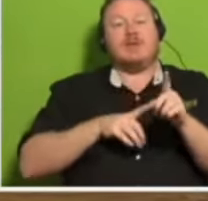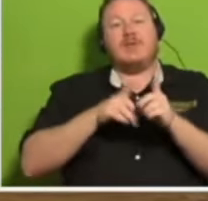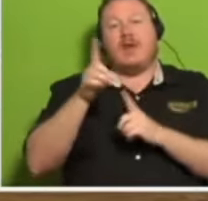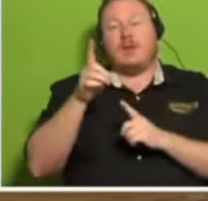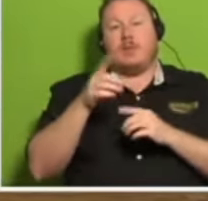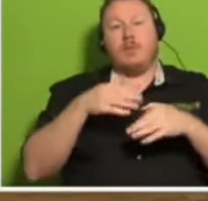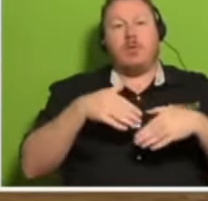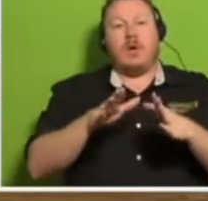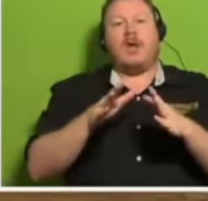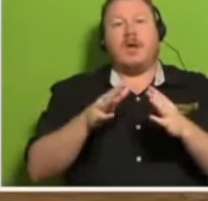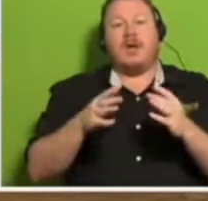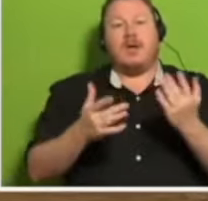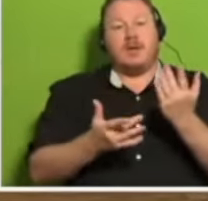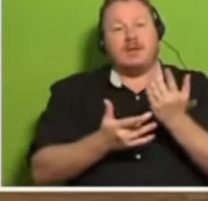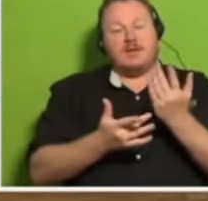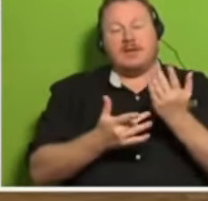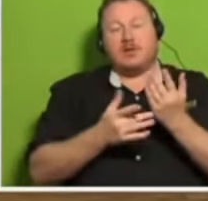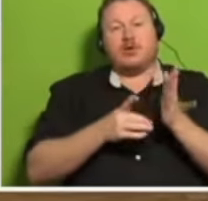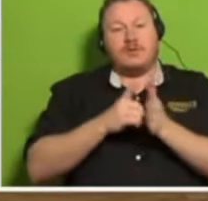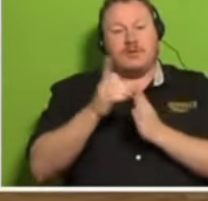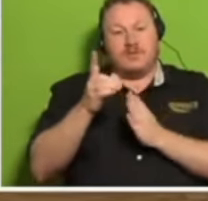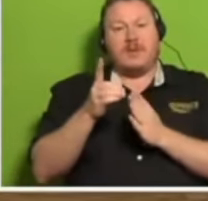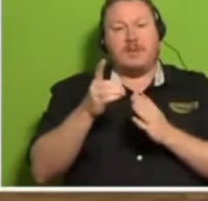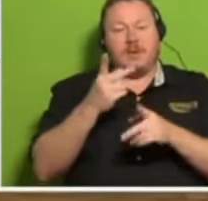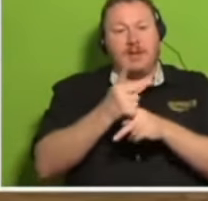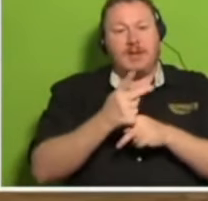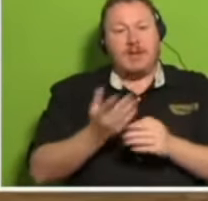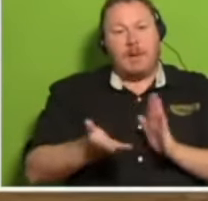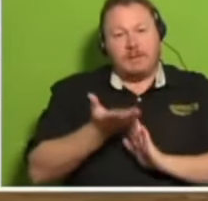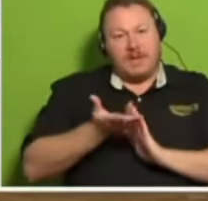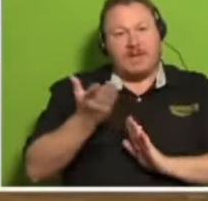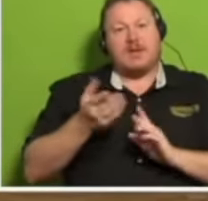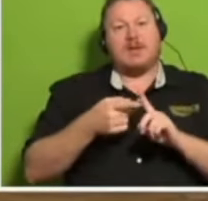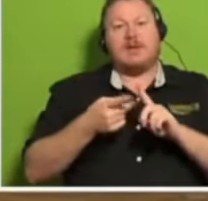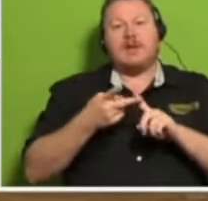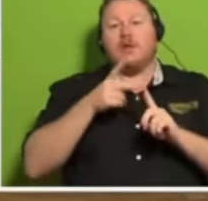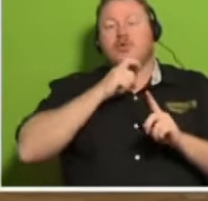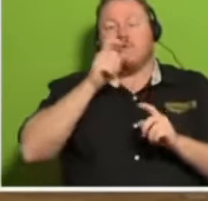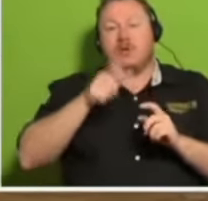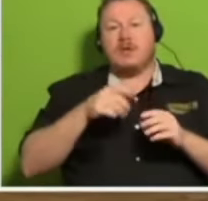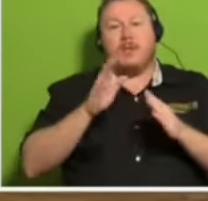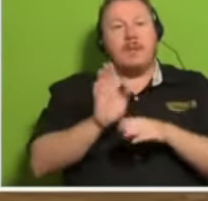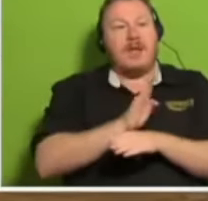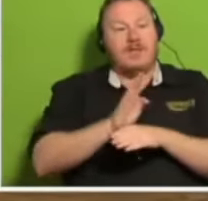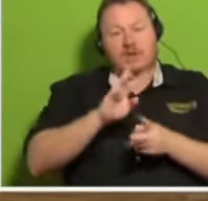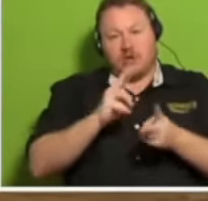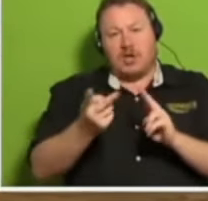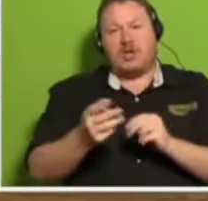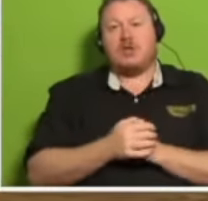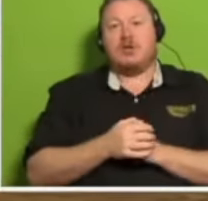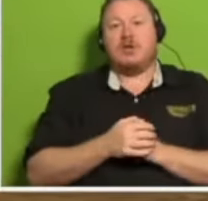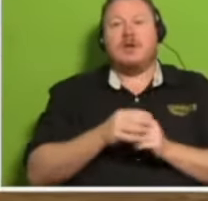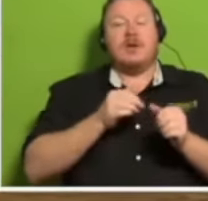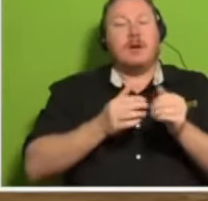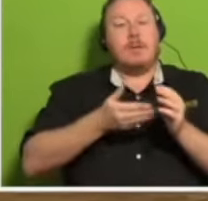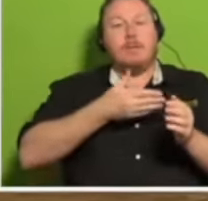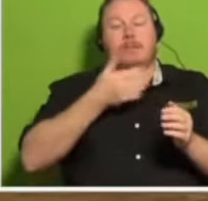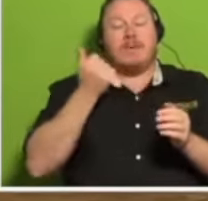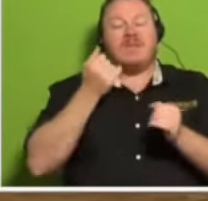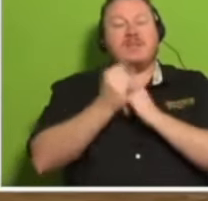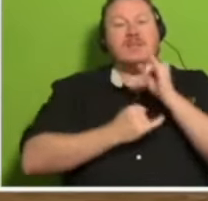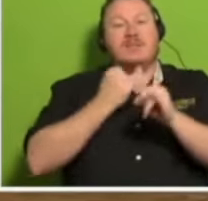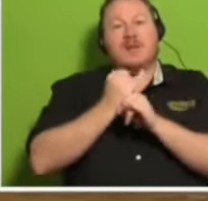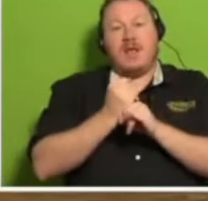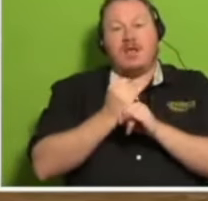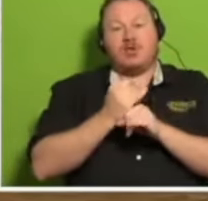up to date with technological developments, changes in consumer behavior, as well as learning from best international